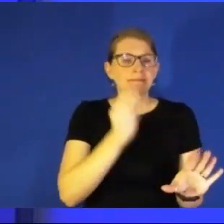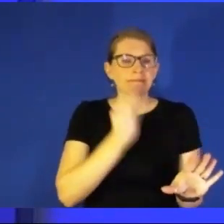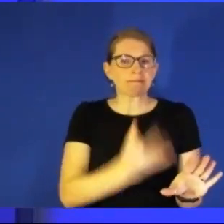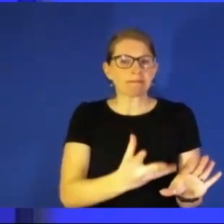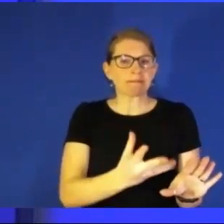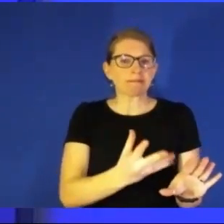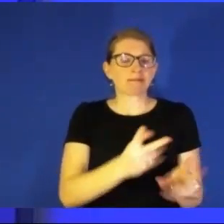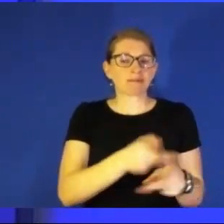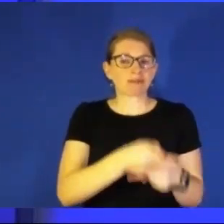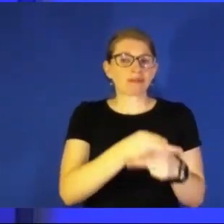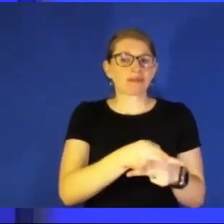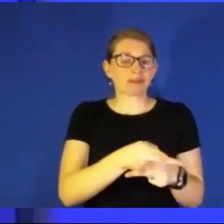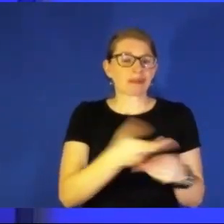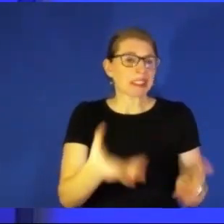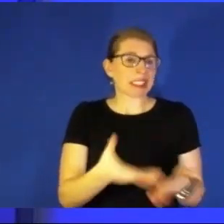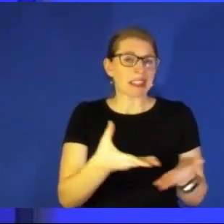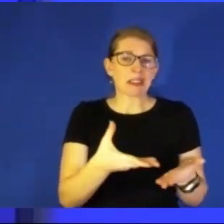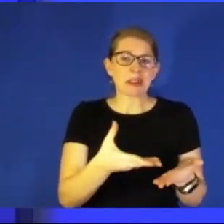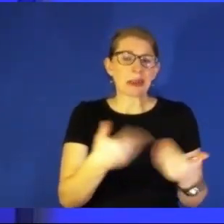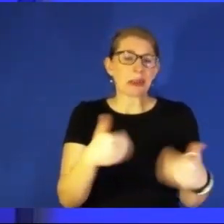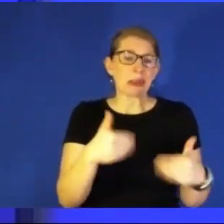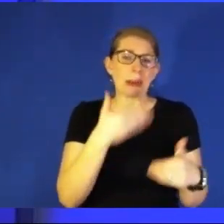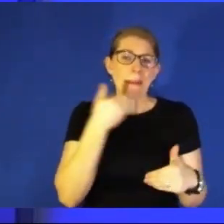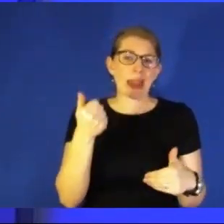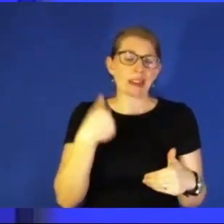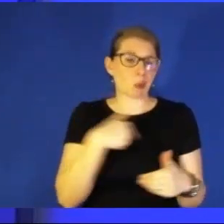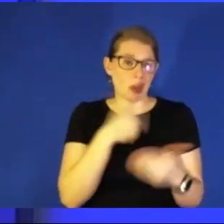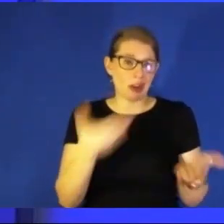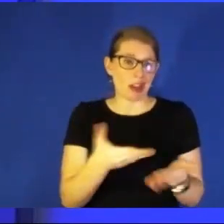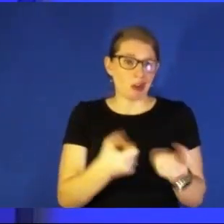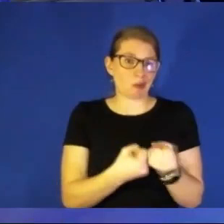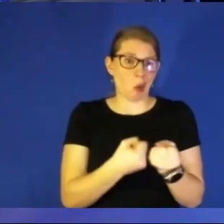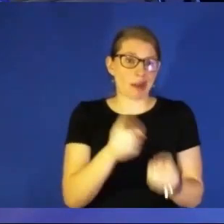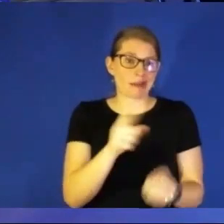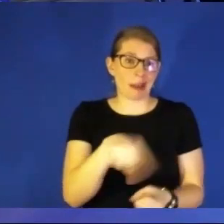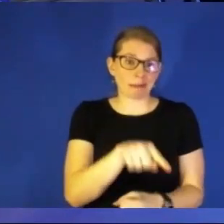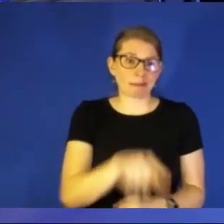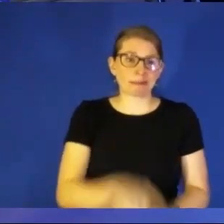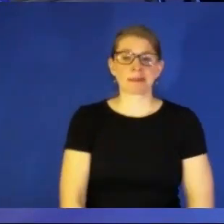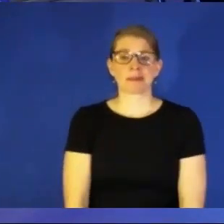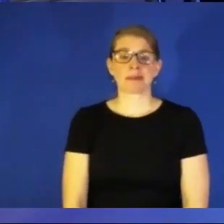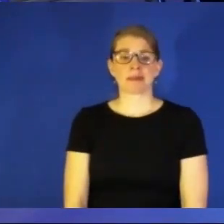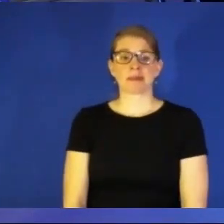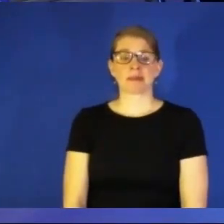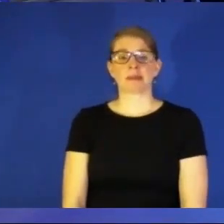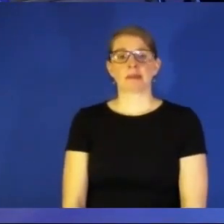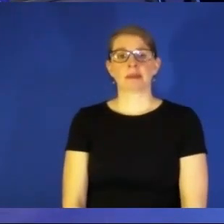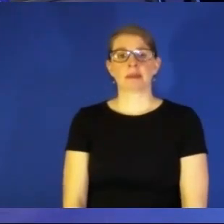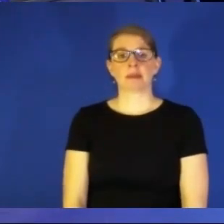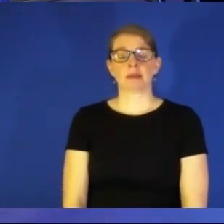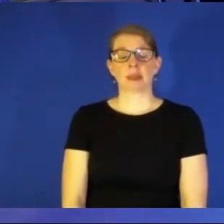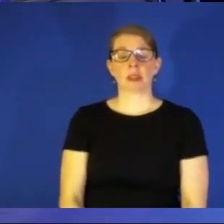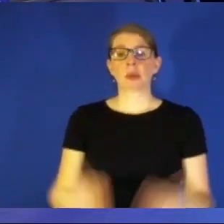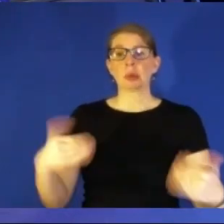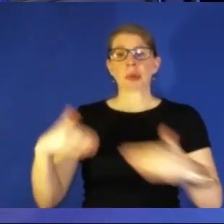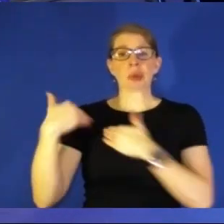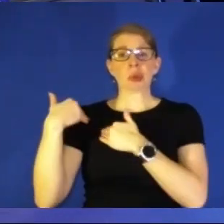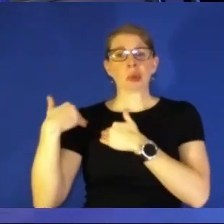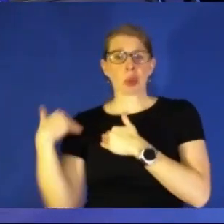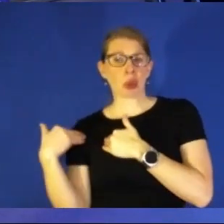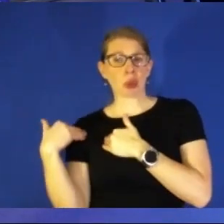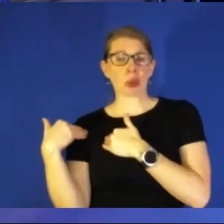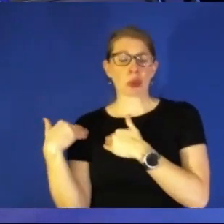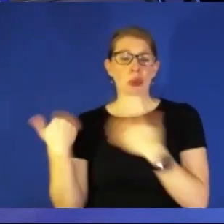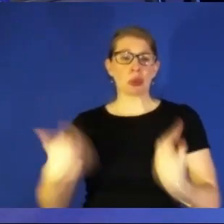cared for and that we're there with them. I can't think of a bigger responsibility than that. As